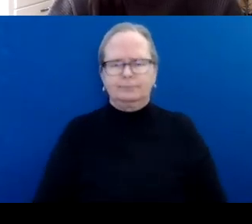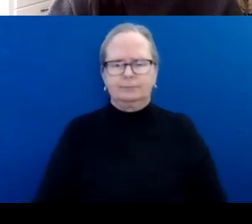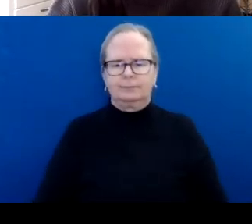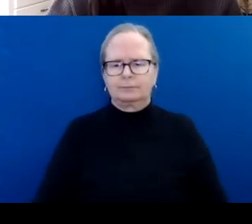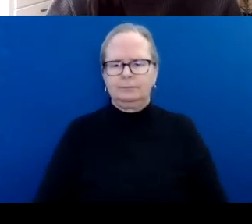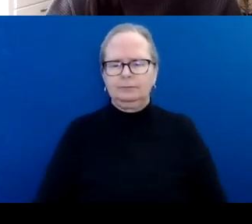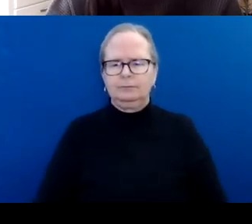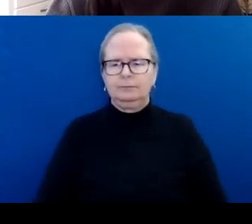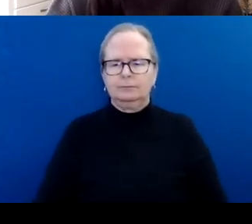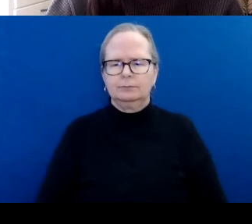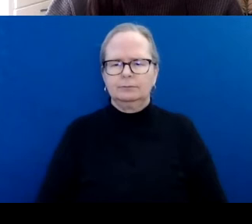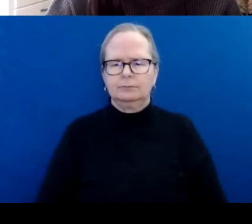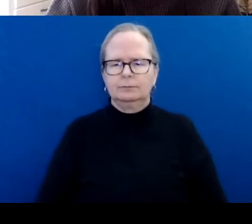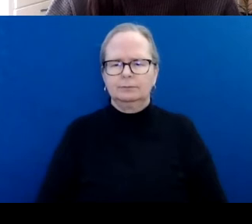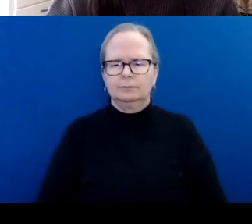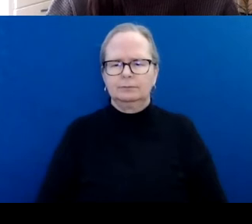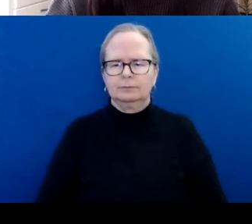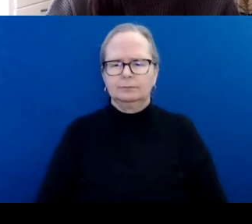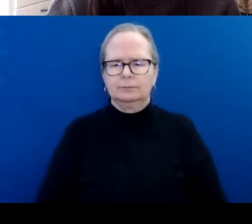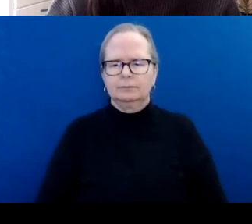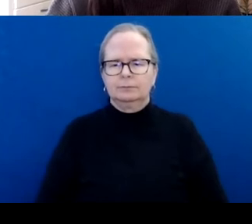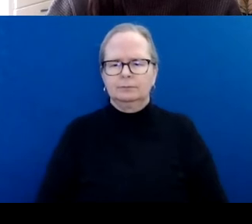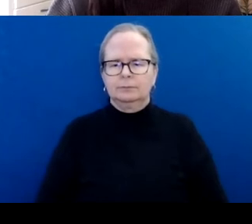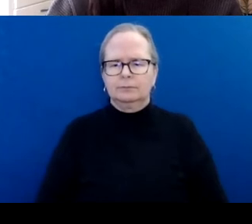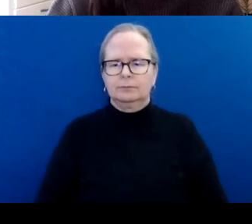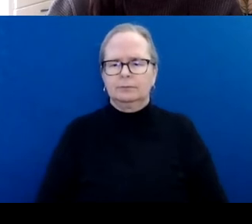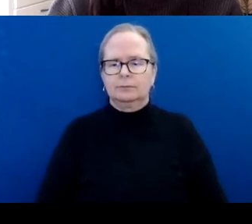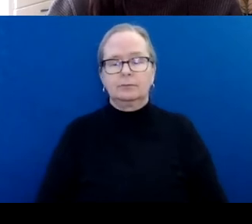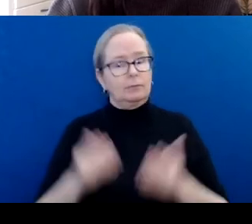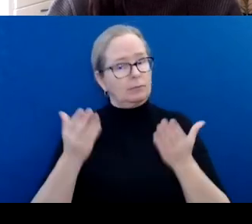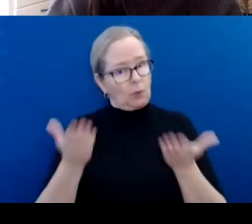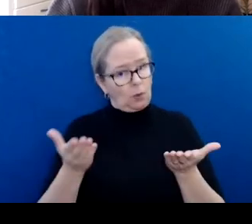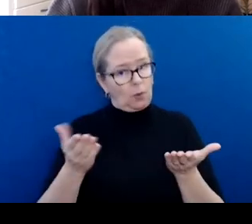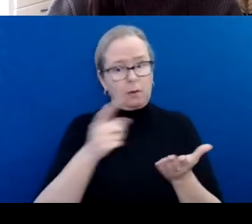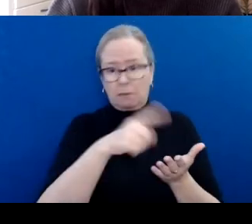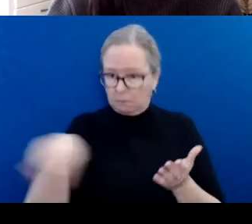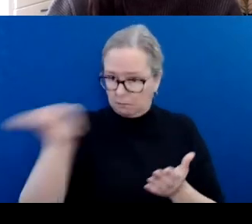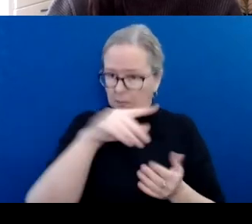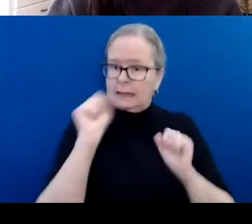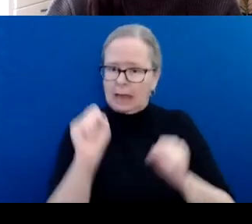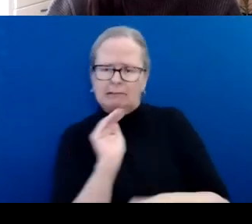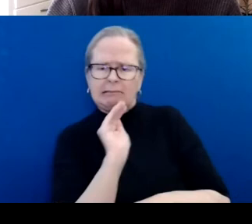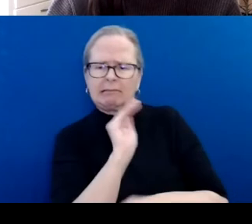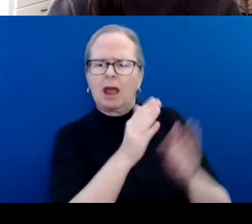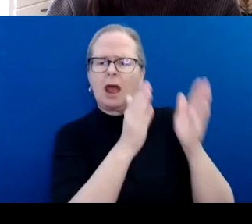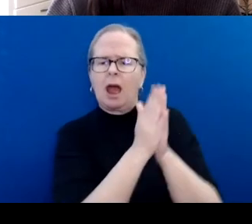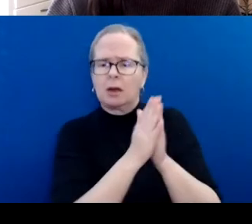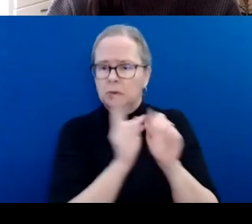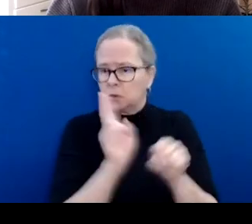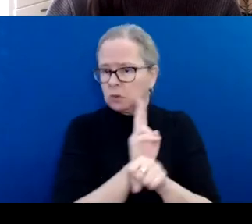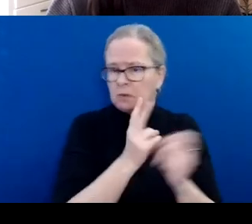This means that you're able to request and use up to $2,000 of this grant towards the purchase of equipment,